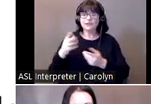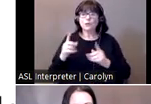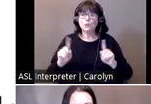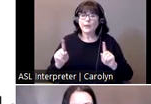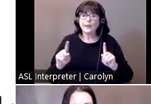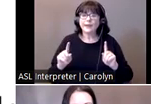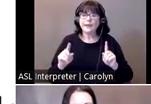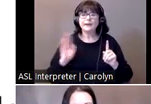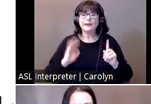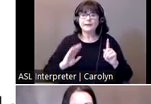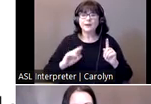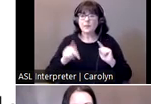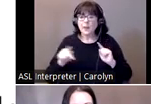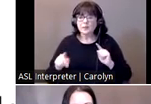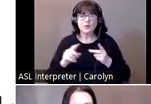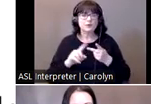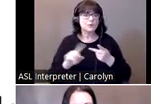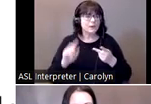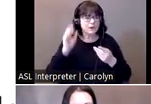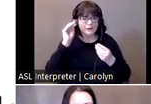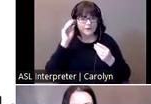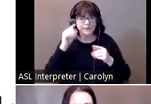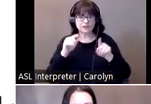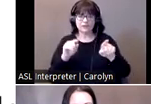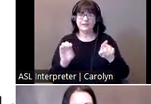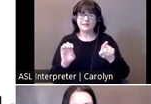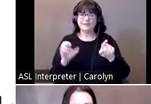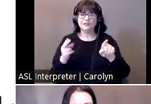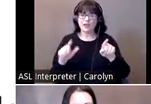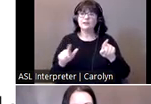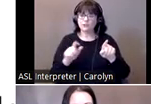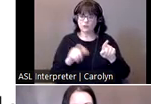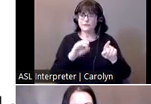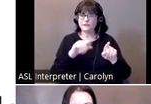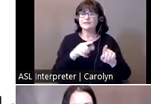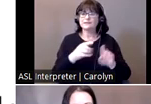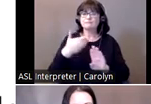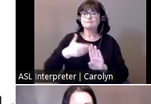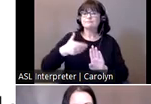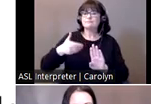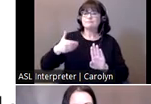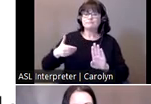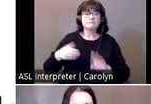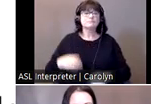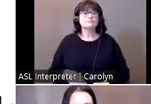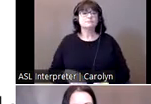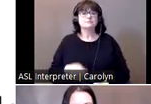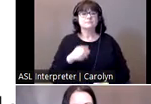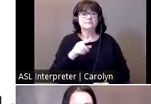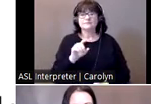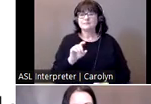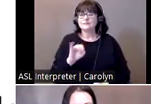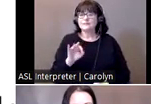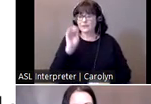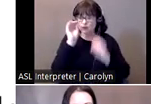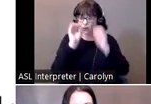the eChannel site. And really, if you type, even if you just Google eChannel pop-up PD, it will